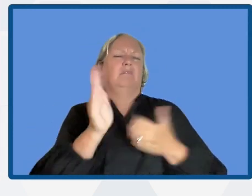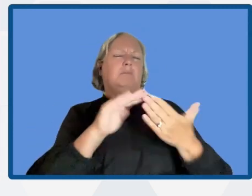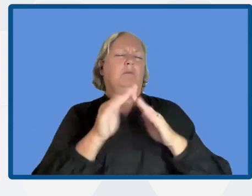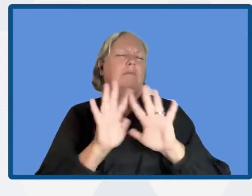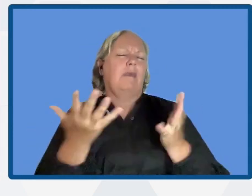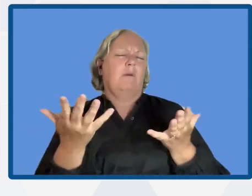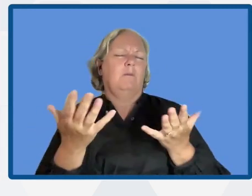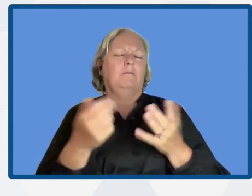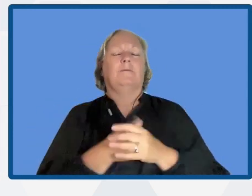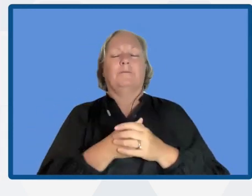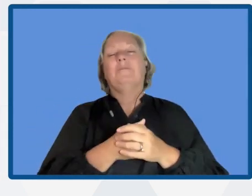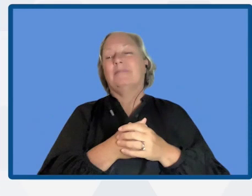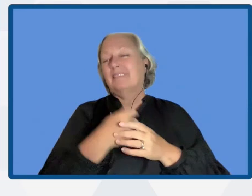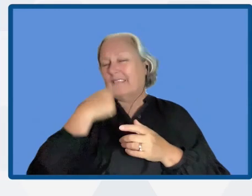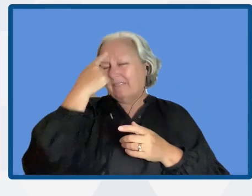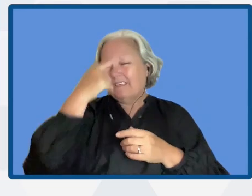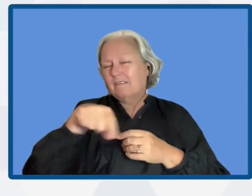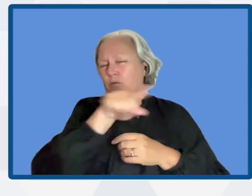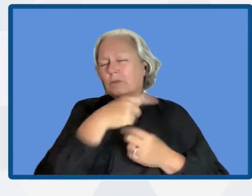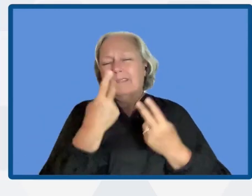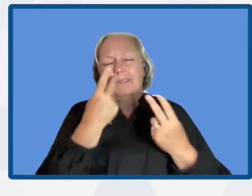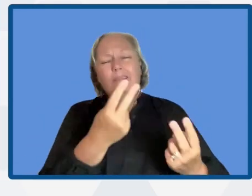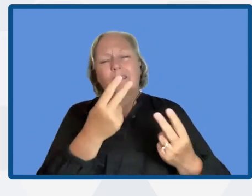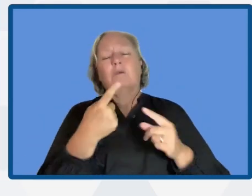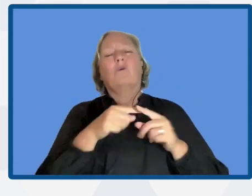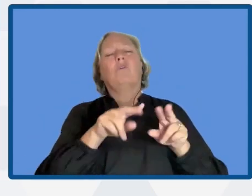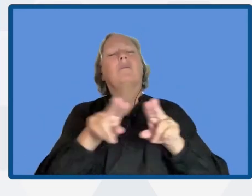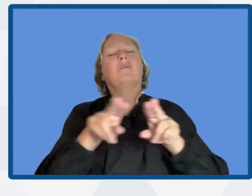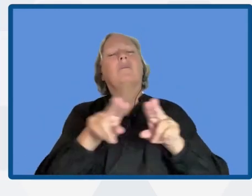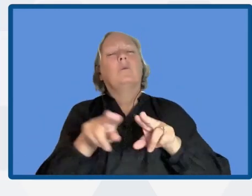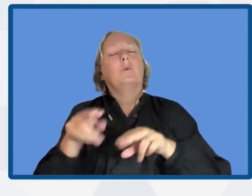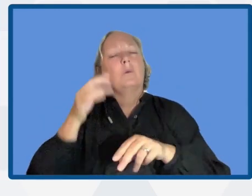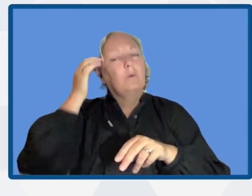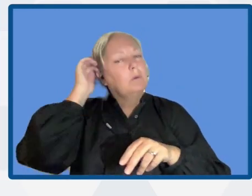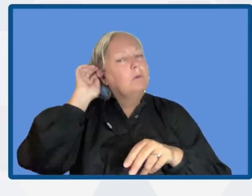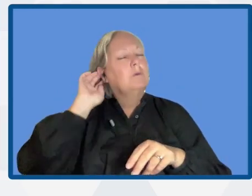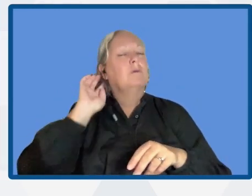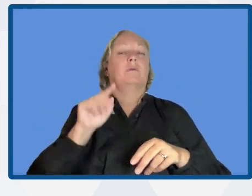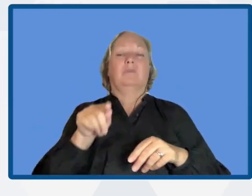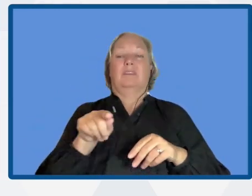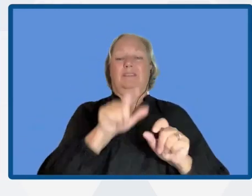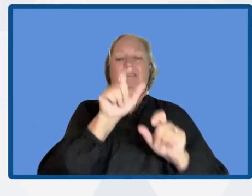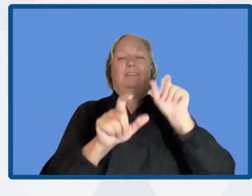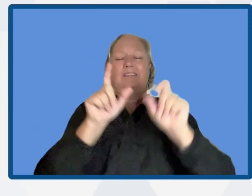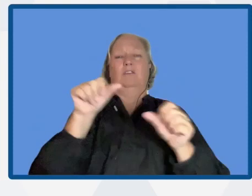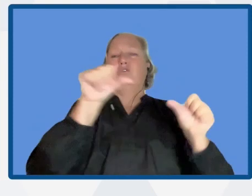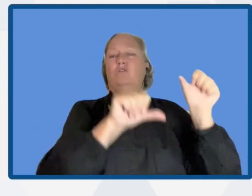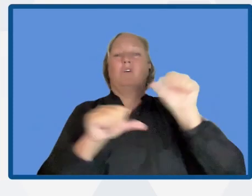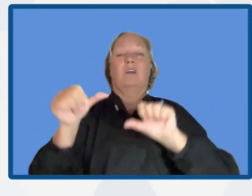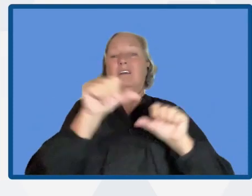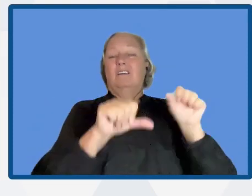I'm sure you've seen this before in the video. This is citizen science. This is a